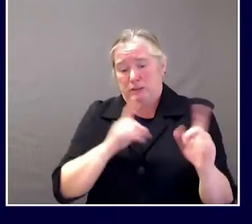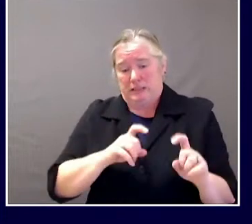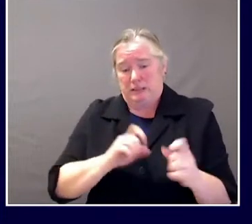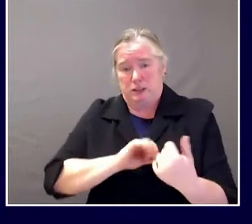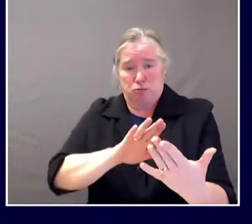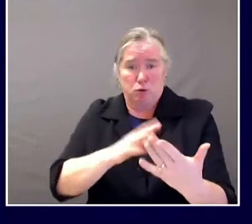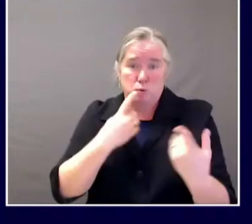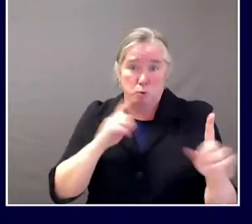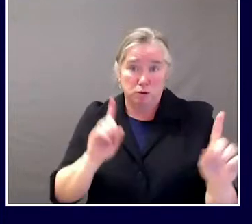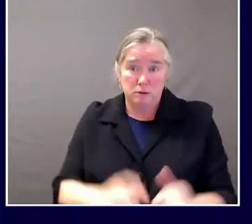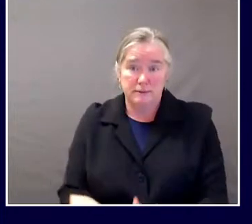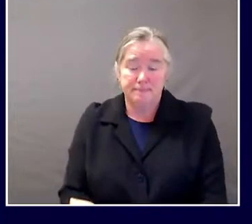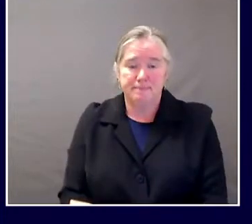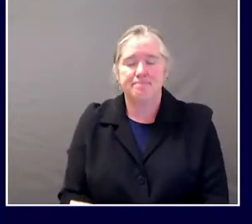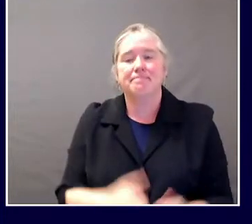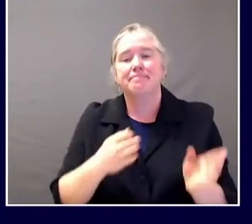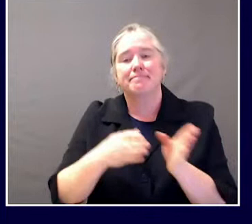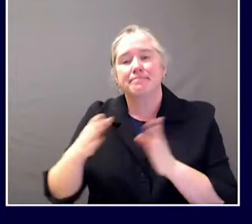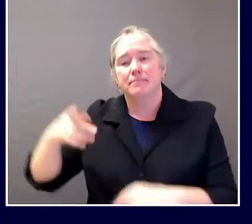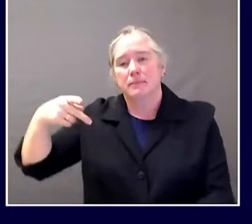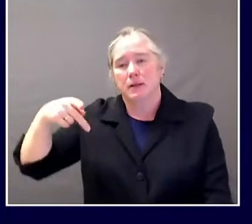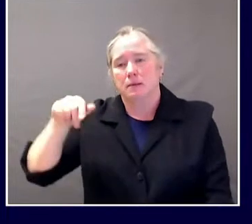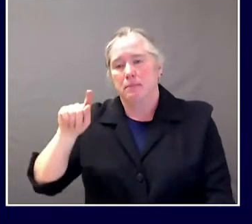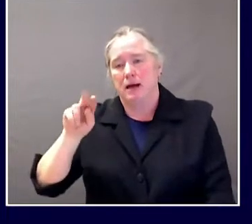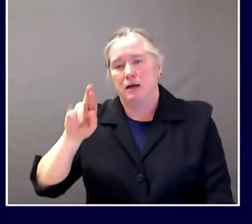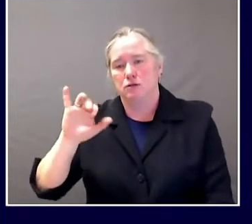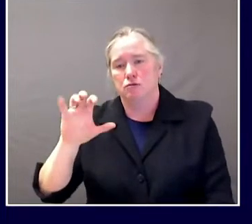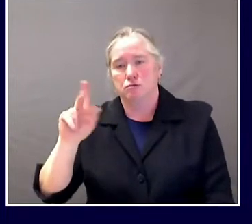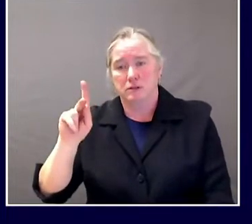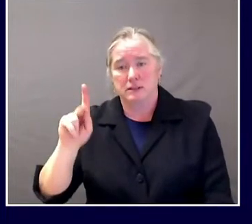Over to Patrick Whittle next.